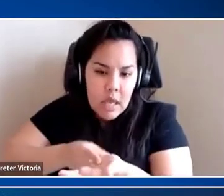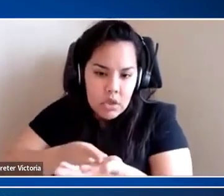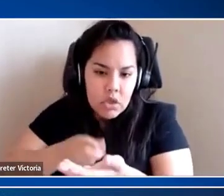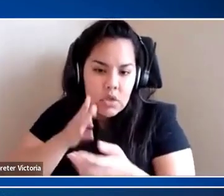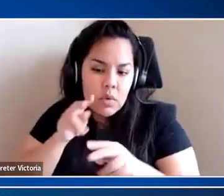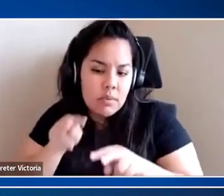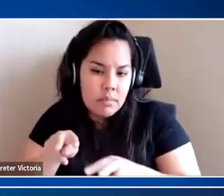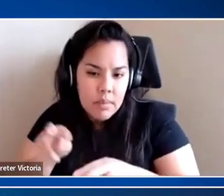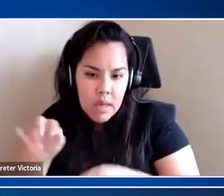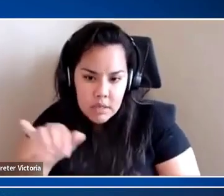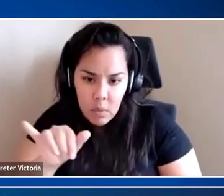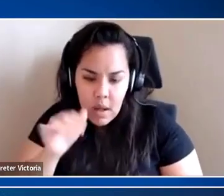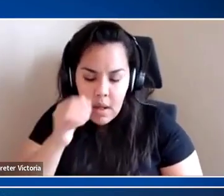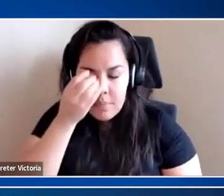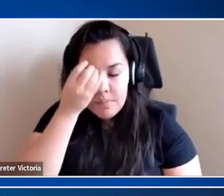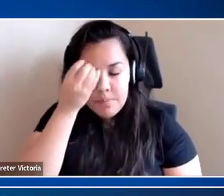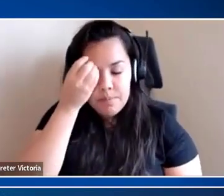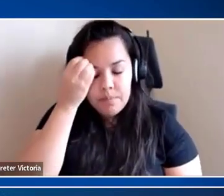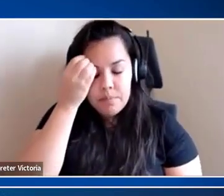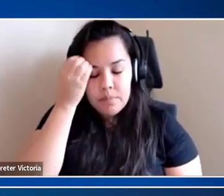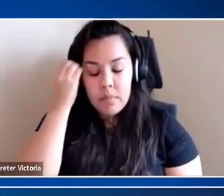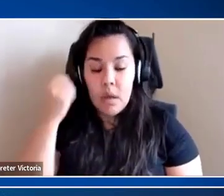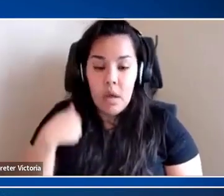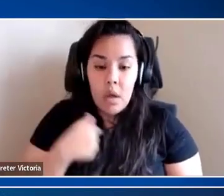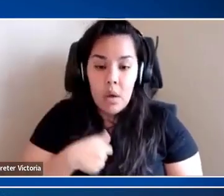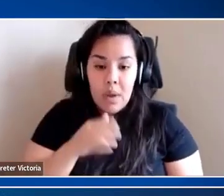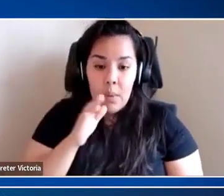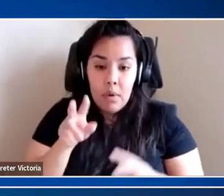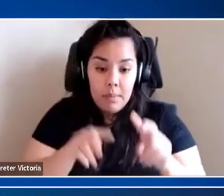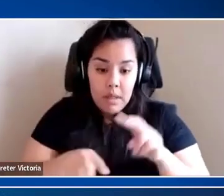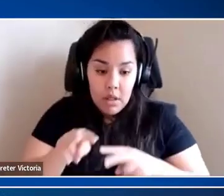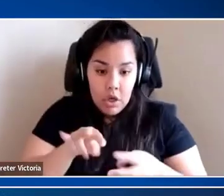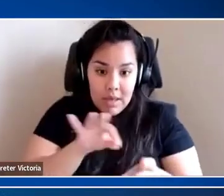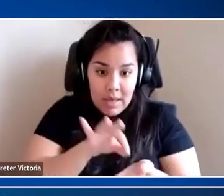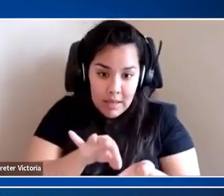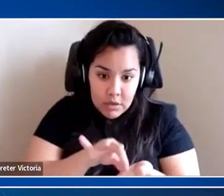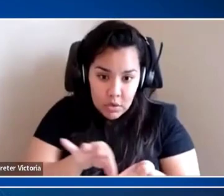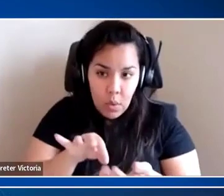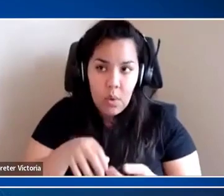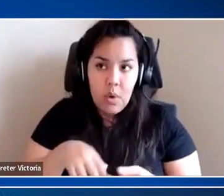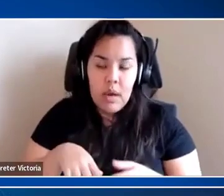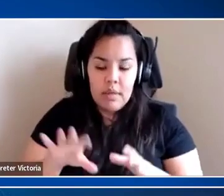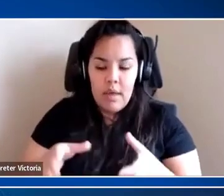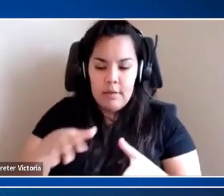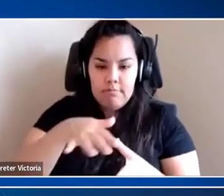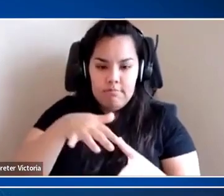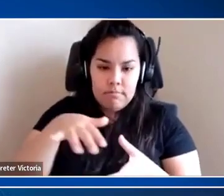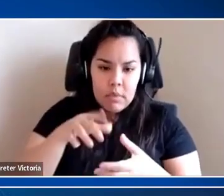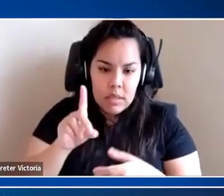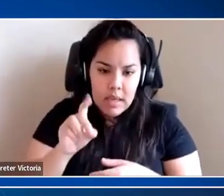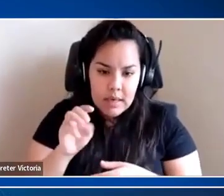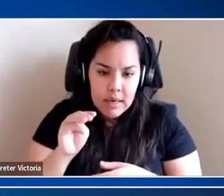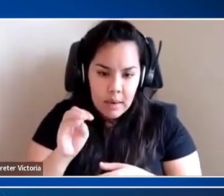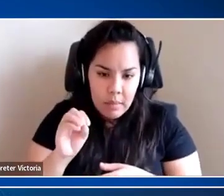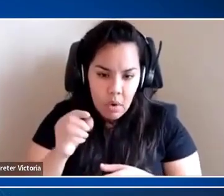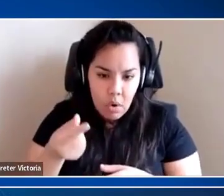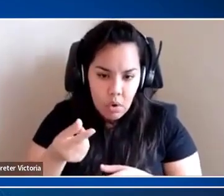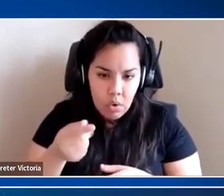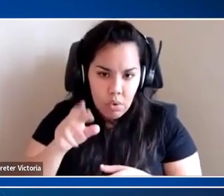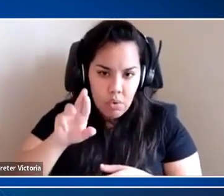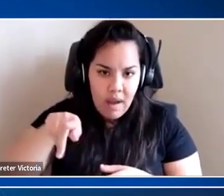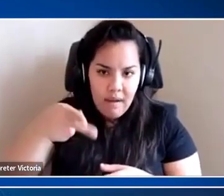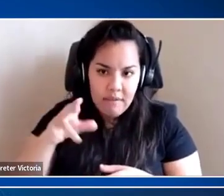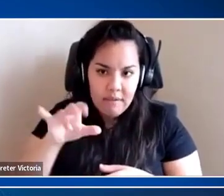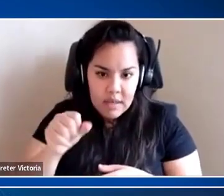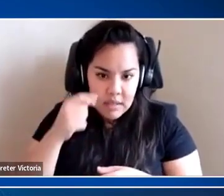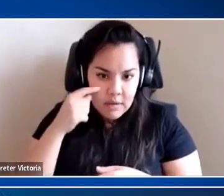be looking at scoring and the demographics of success. We'll